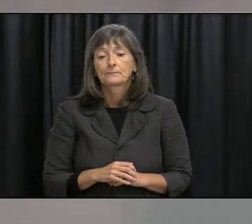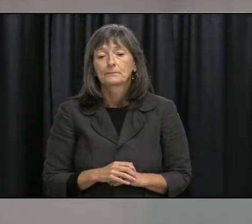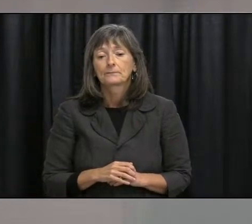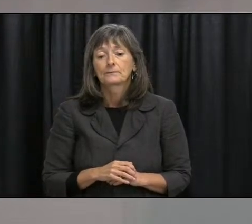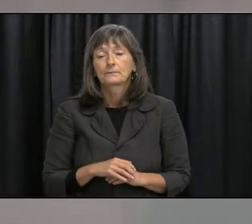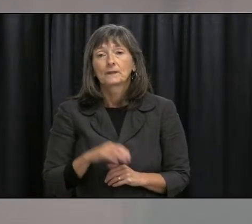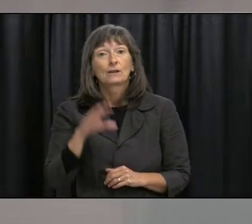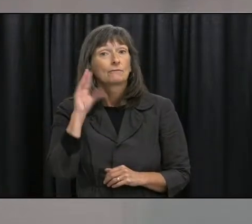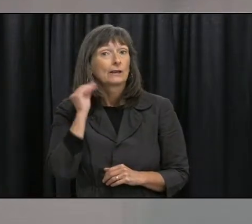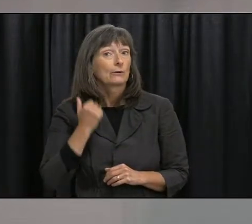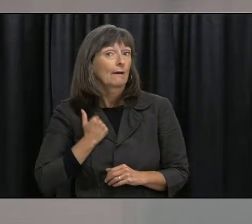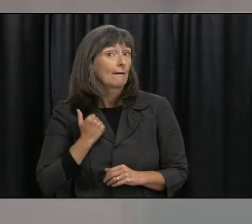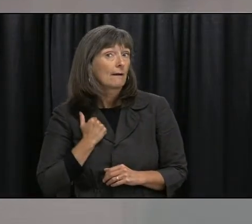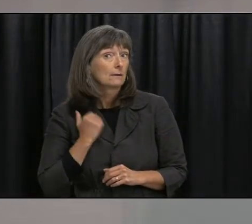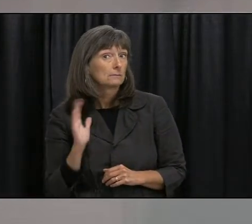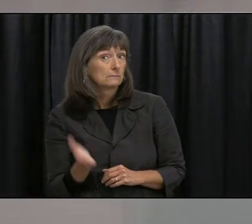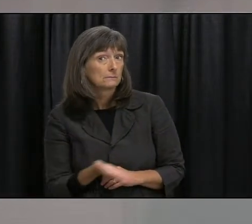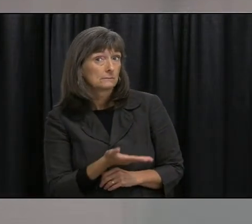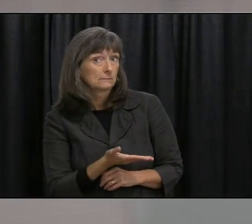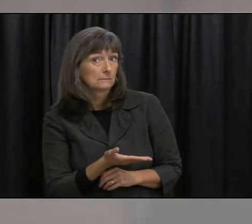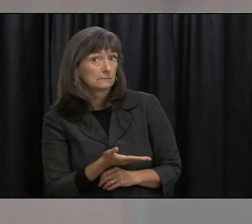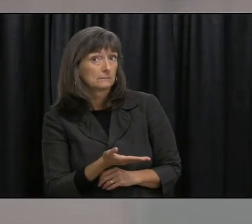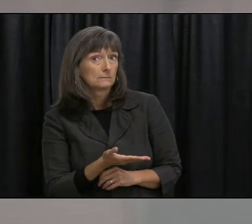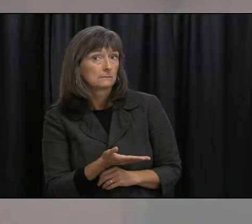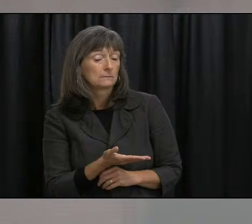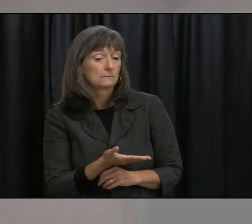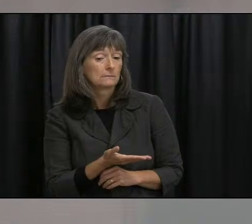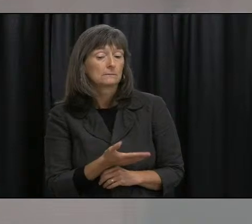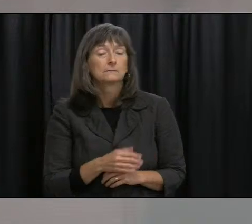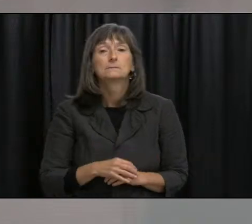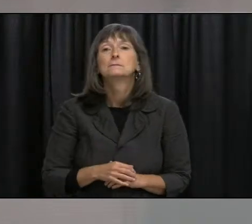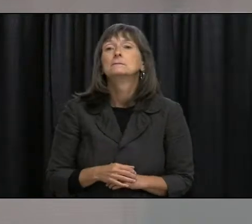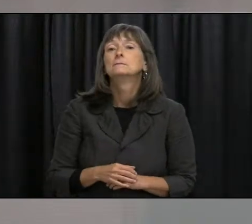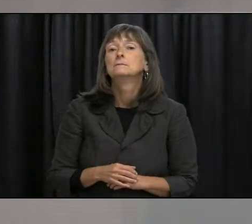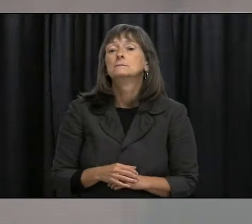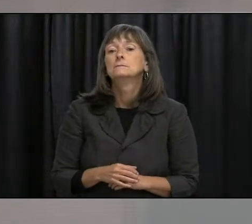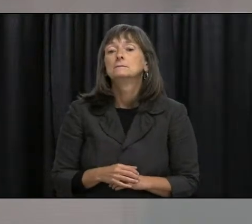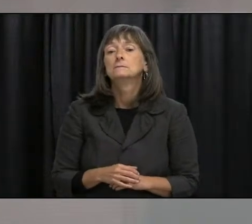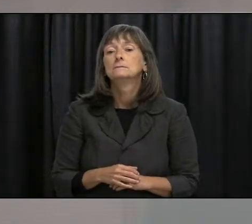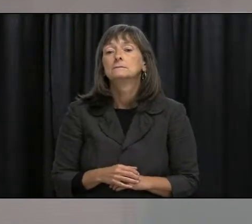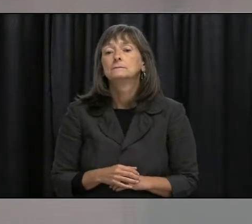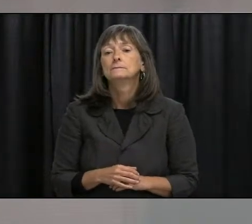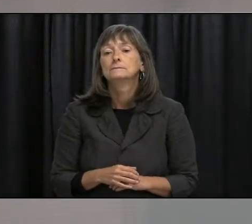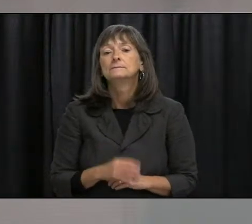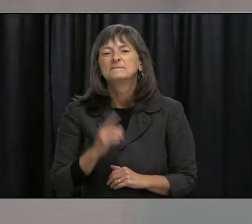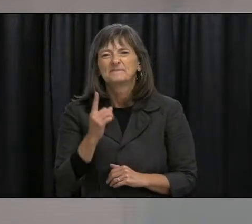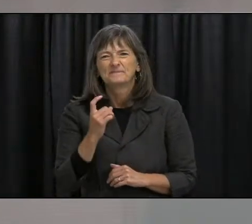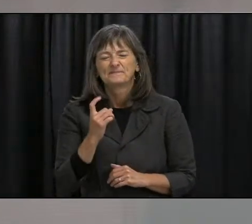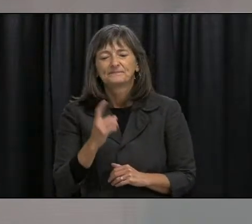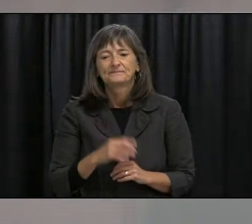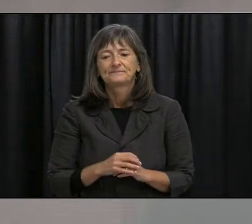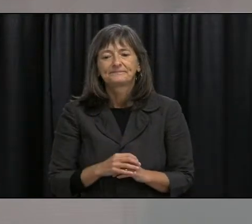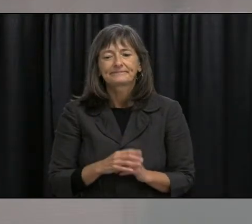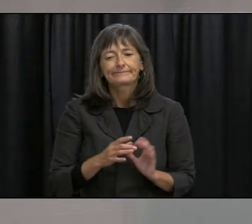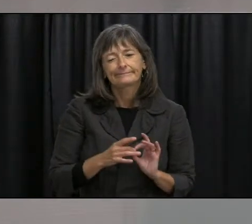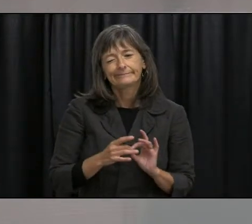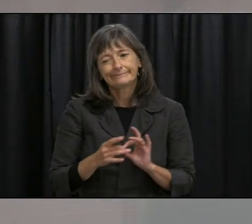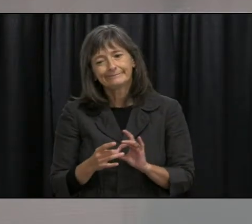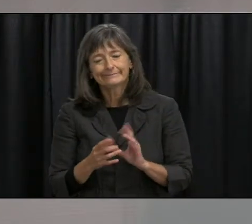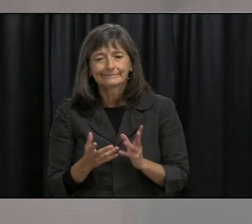Patrick Butler, Radio Canada. Please go ahead. Yeah, I just have one last thing. Related, it's kind of related, but kind of